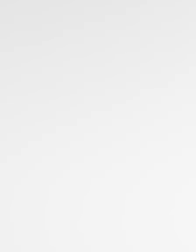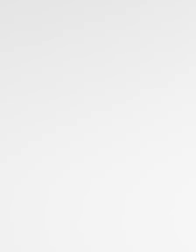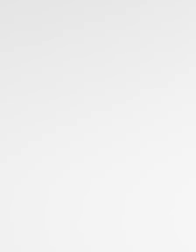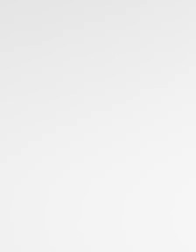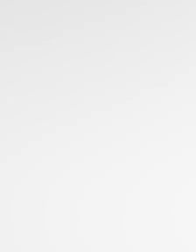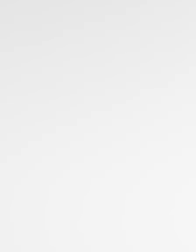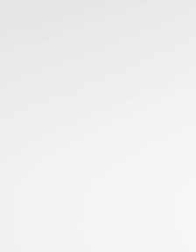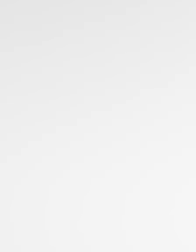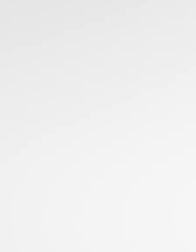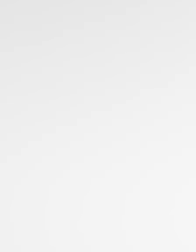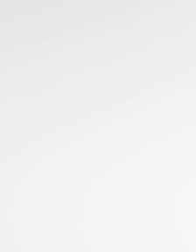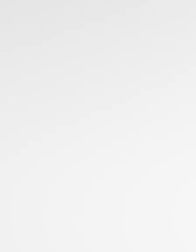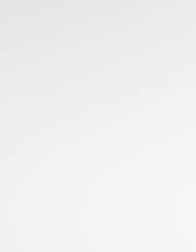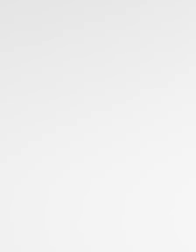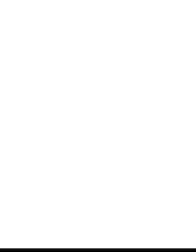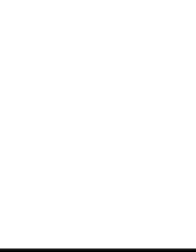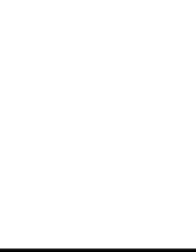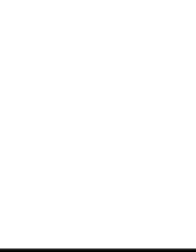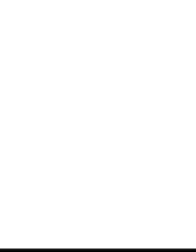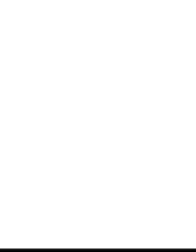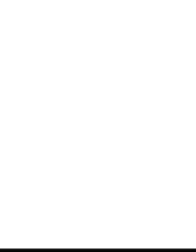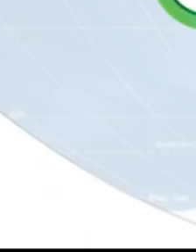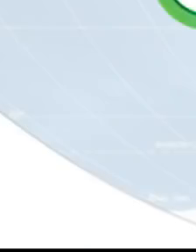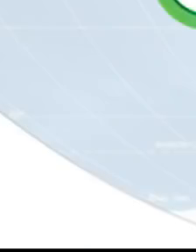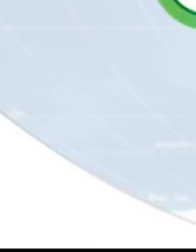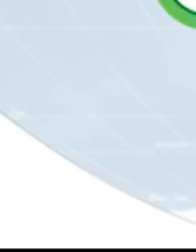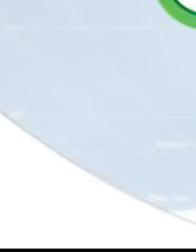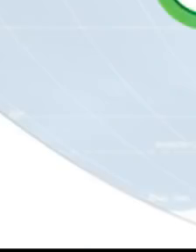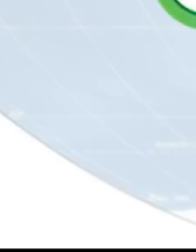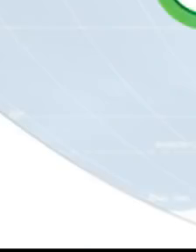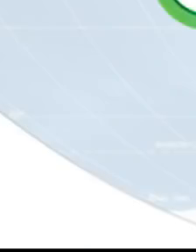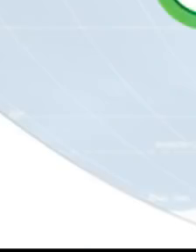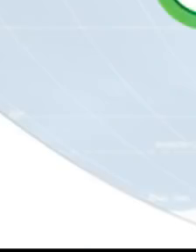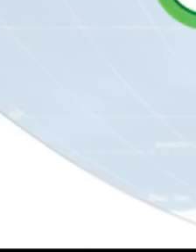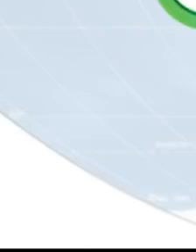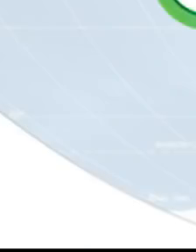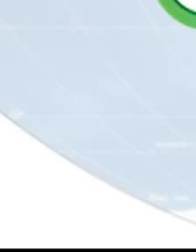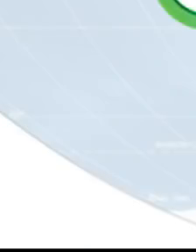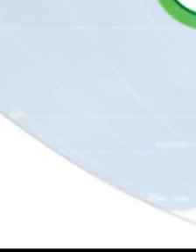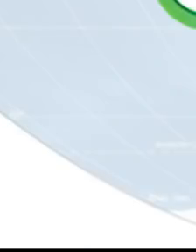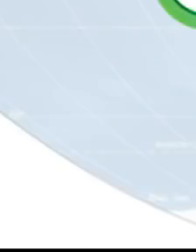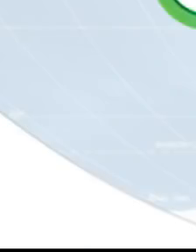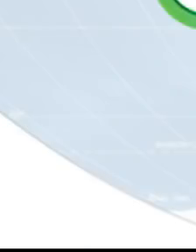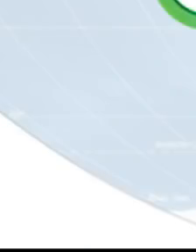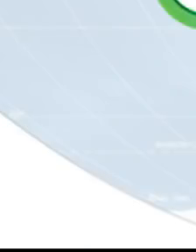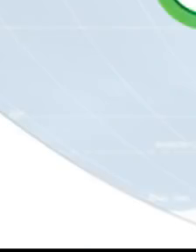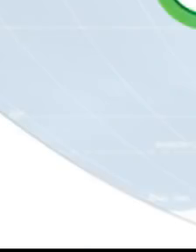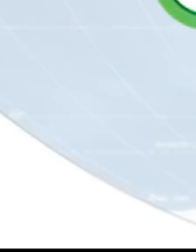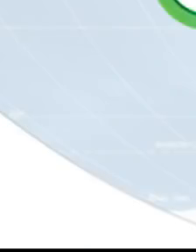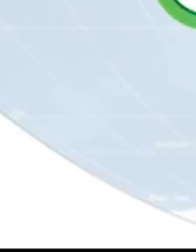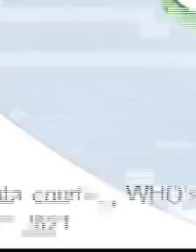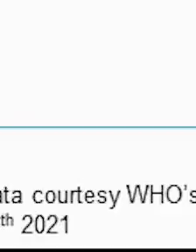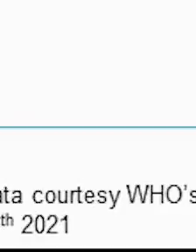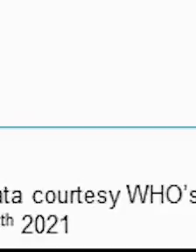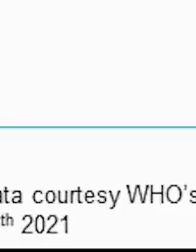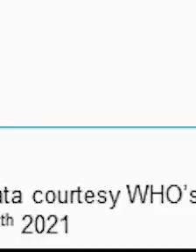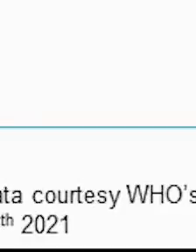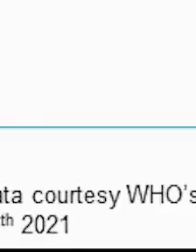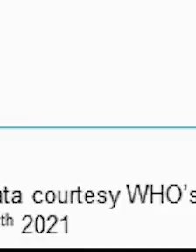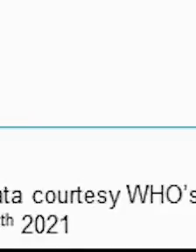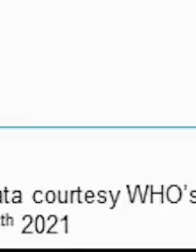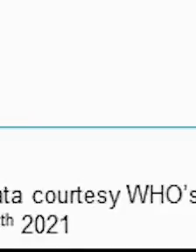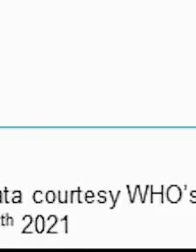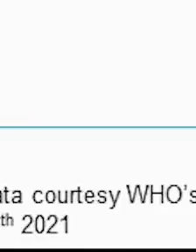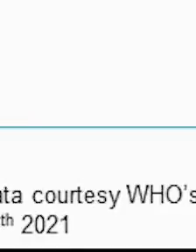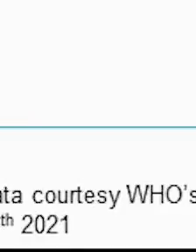So if you go forward, we'll see as the slides come up. Go to the third slide. Next one. With the third slide, will show